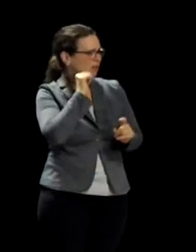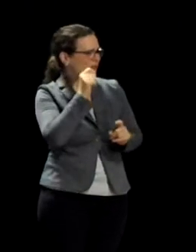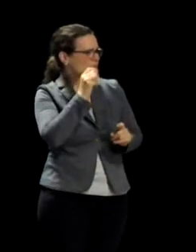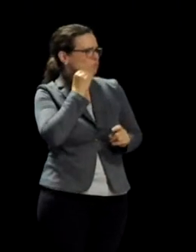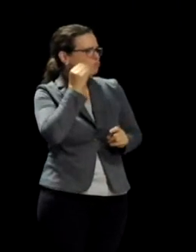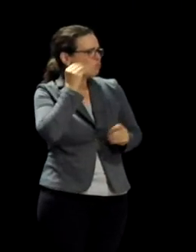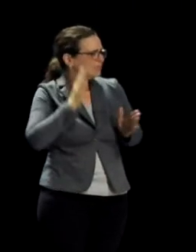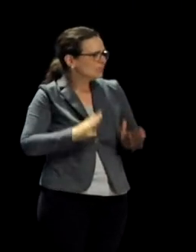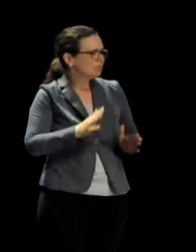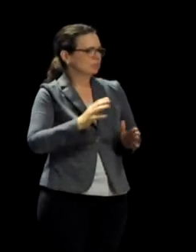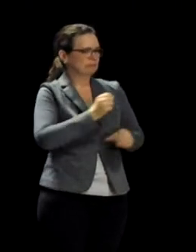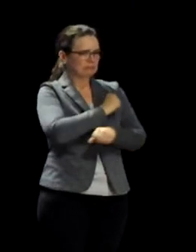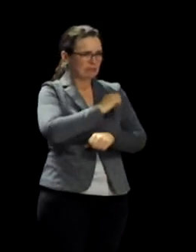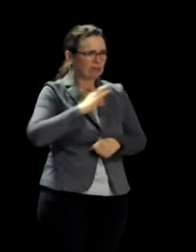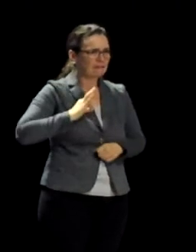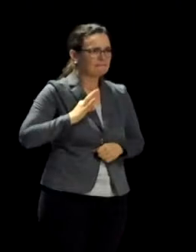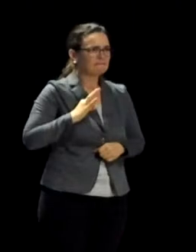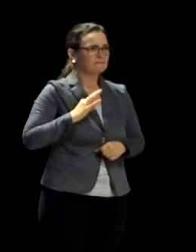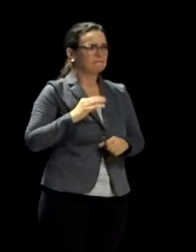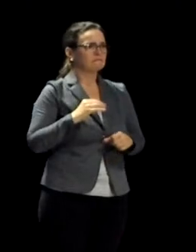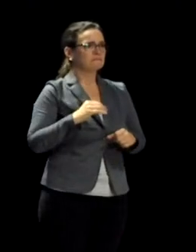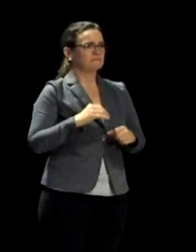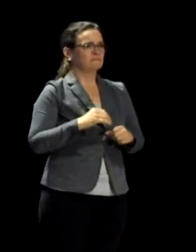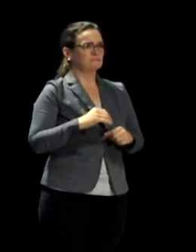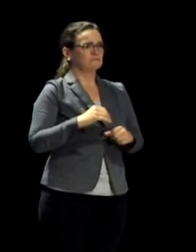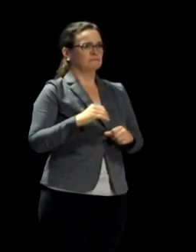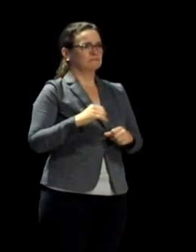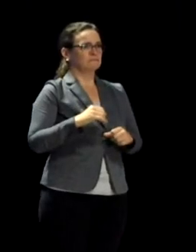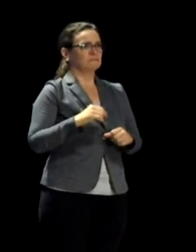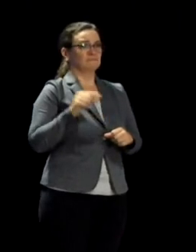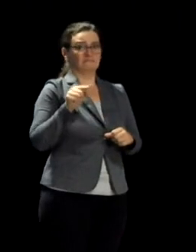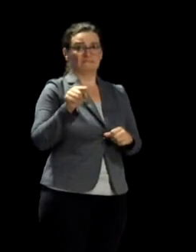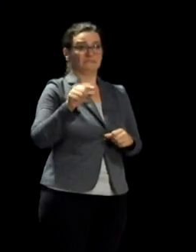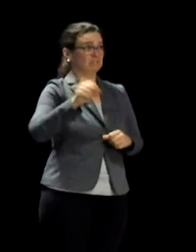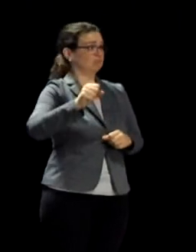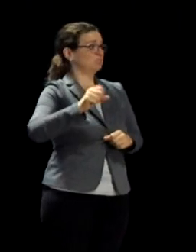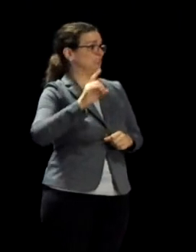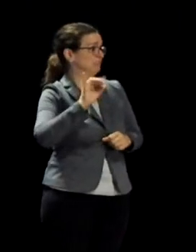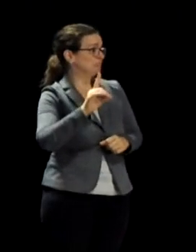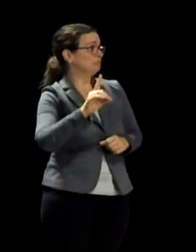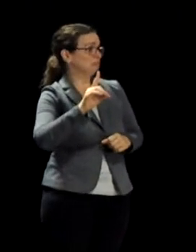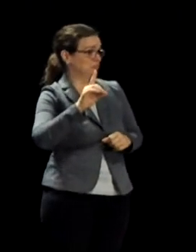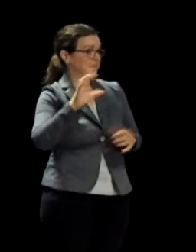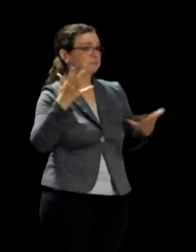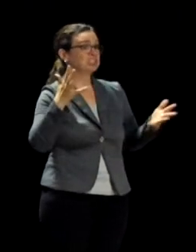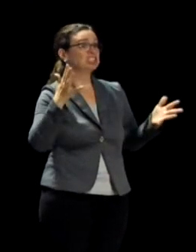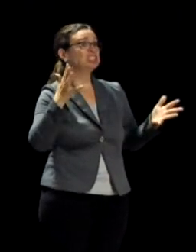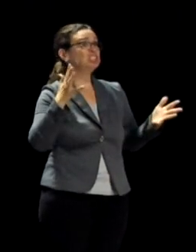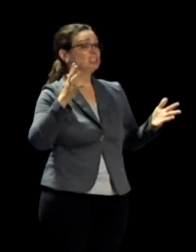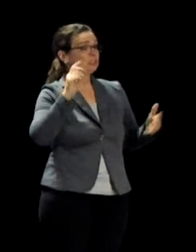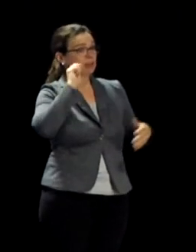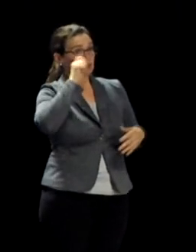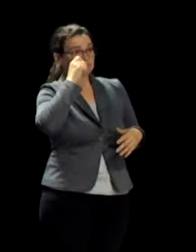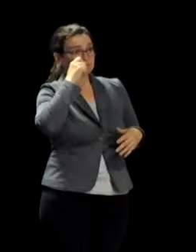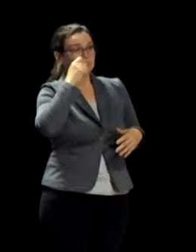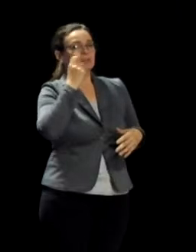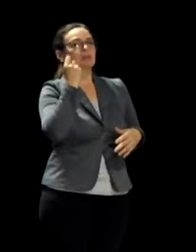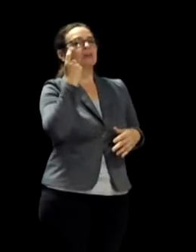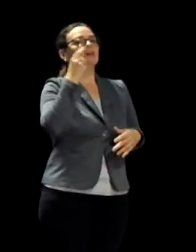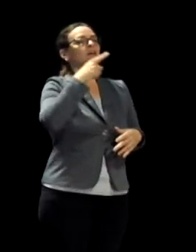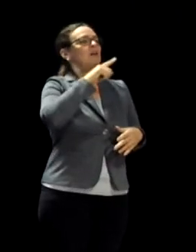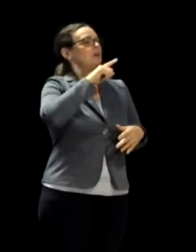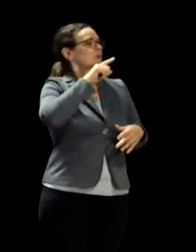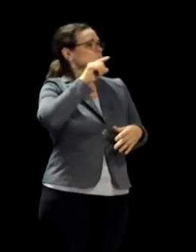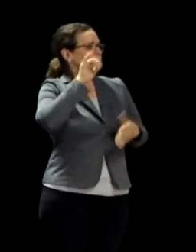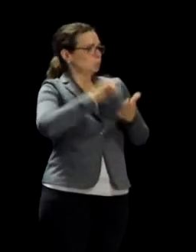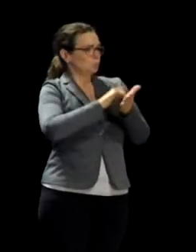getting tested weekly in the assisted living facilities. I believe this one does fall under New York State DOH, so I believe that they